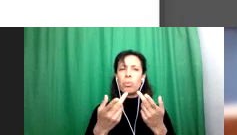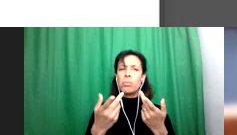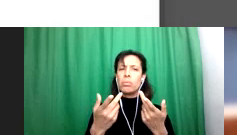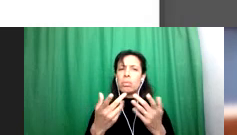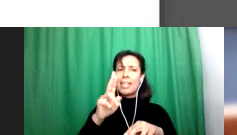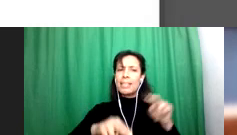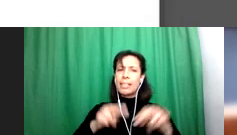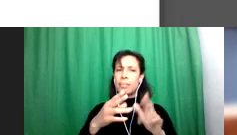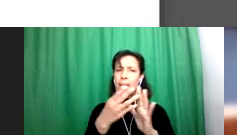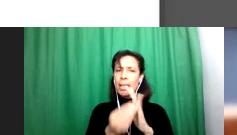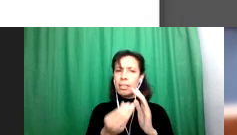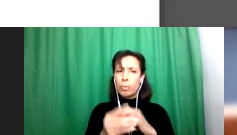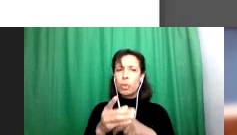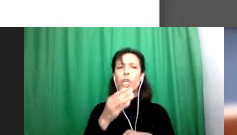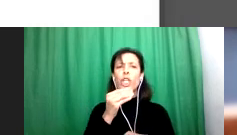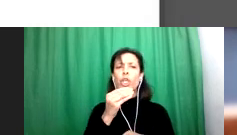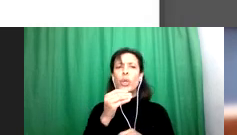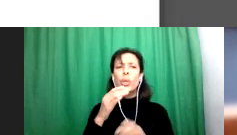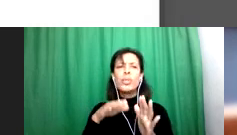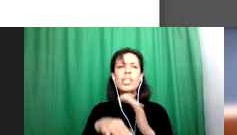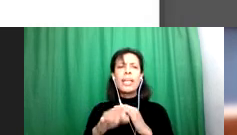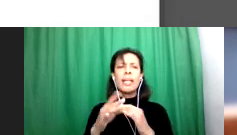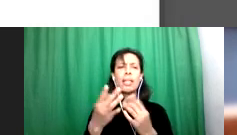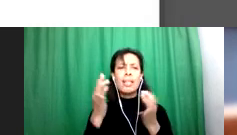Some Michael Jackson stickers there.